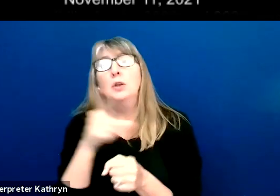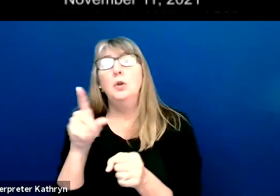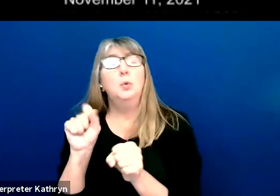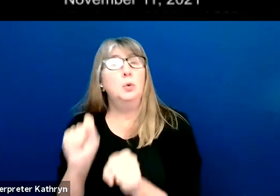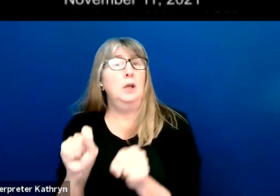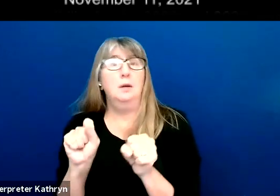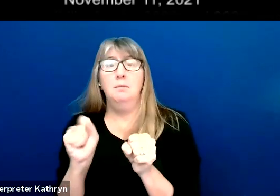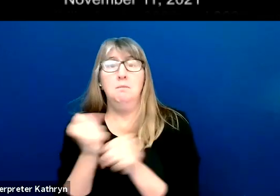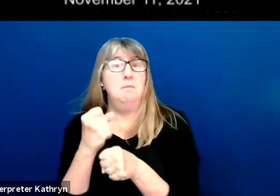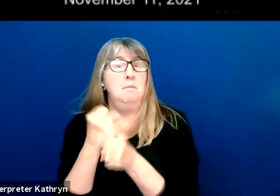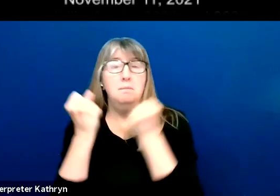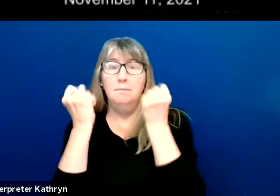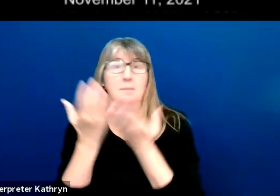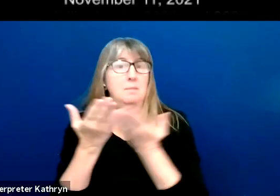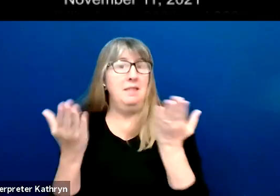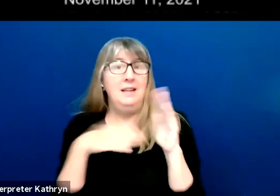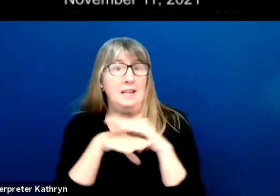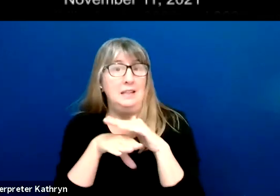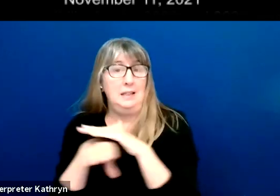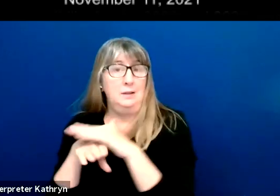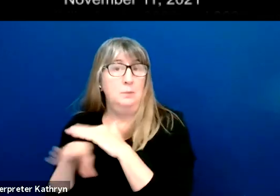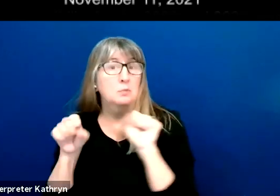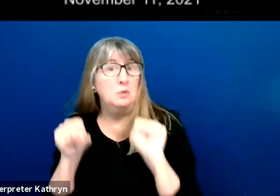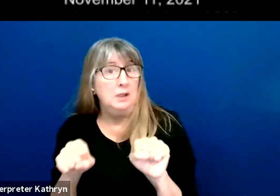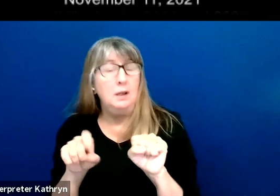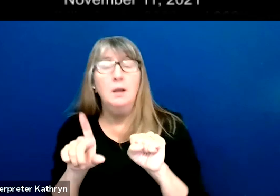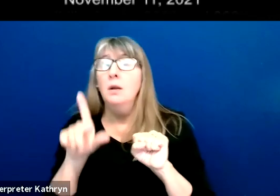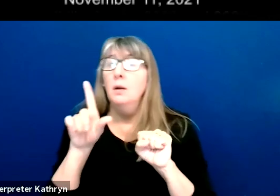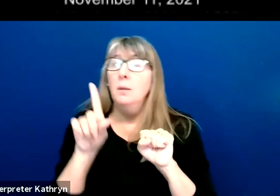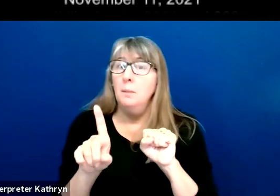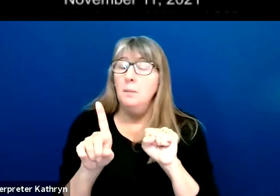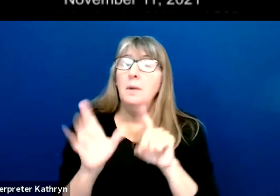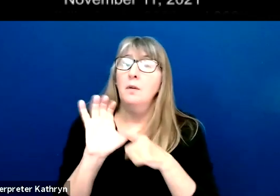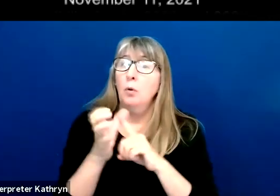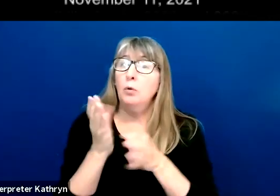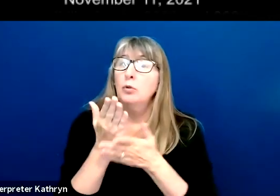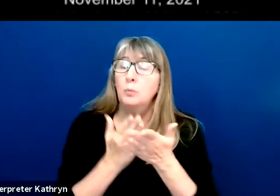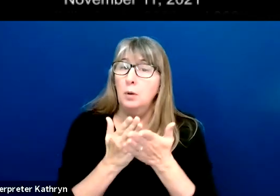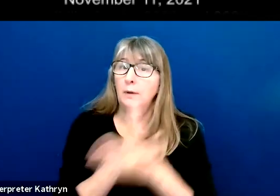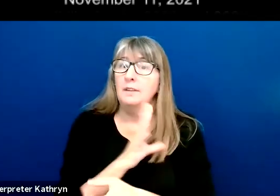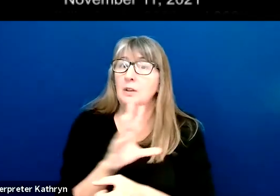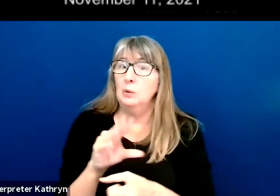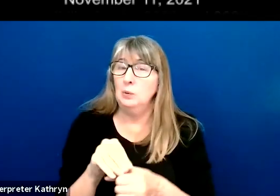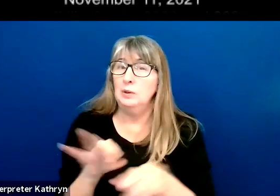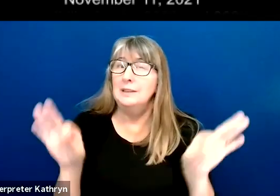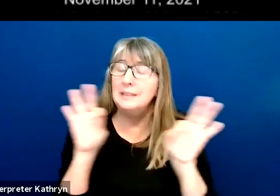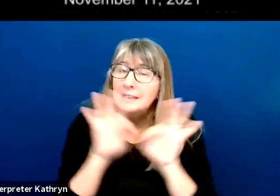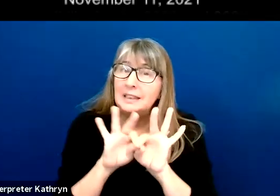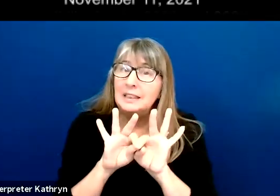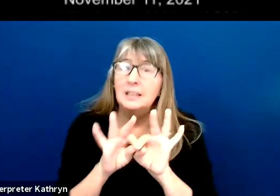things accessible, but the cultural side of inclusion is really key. And